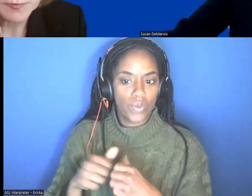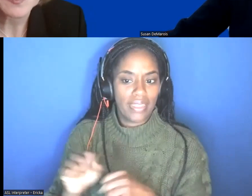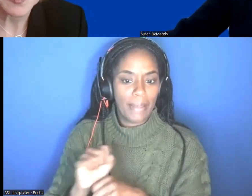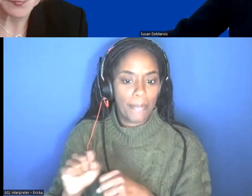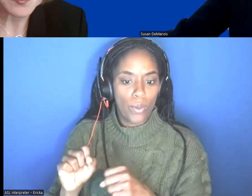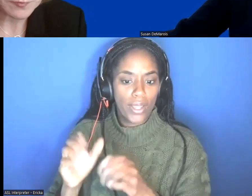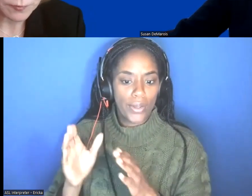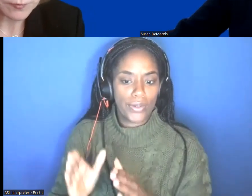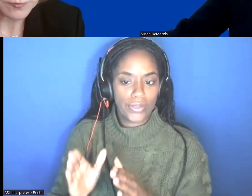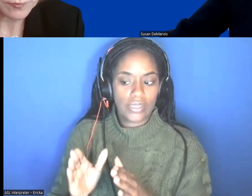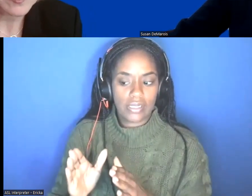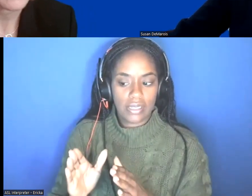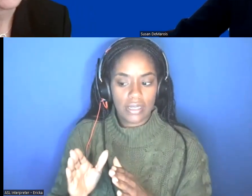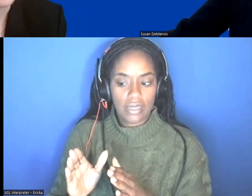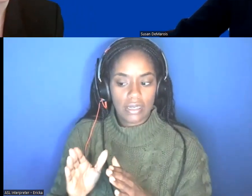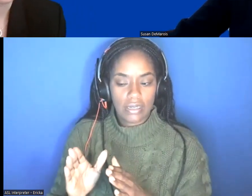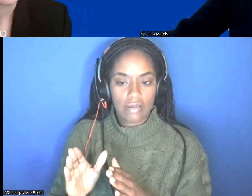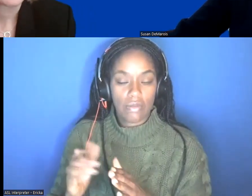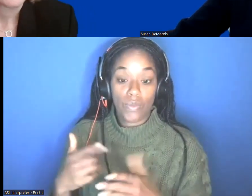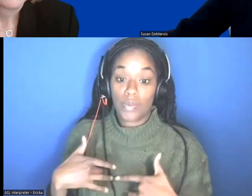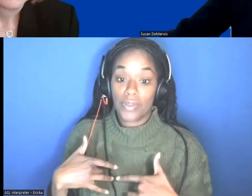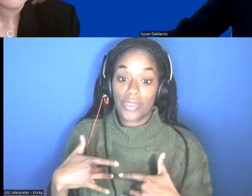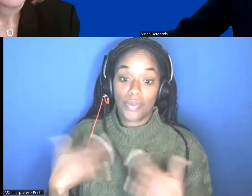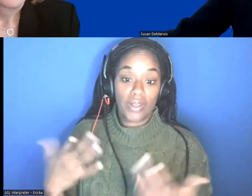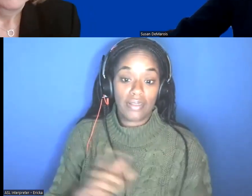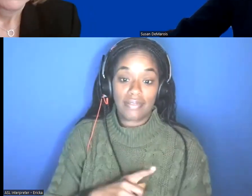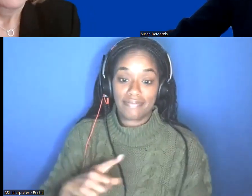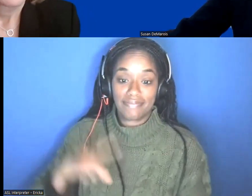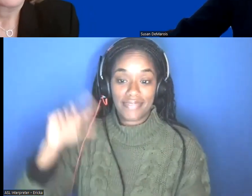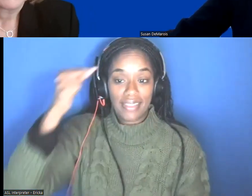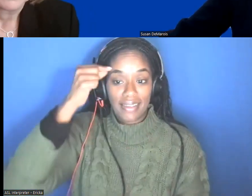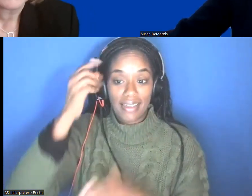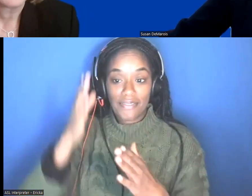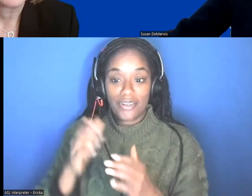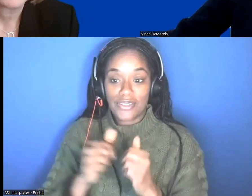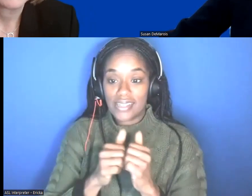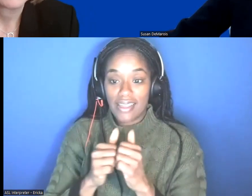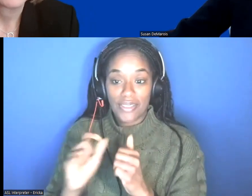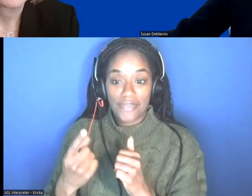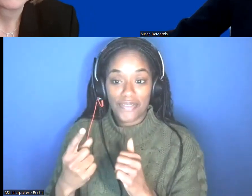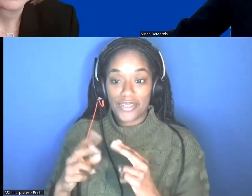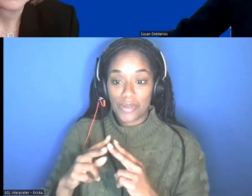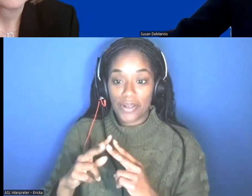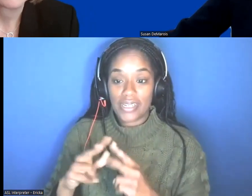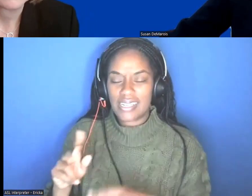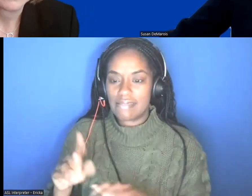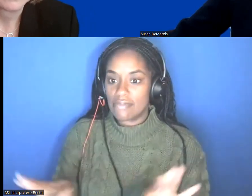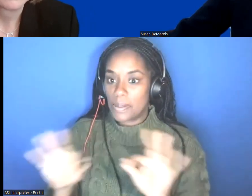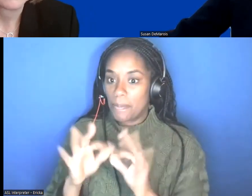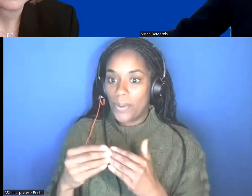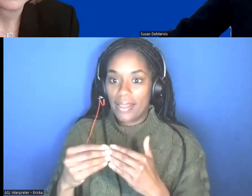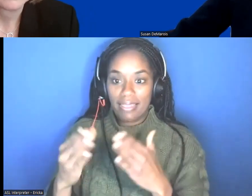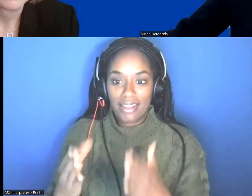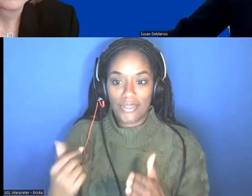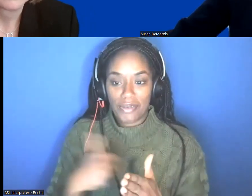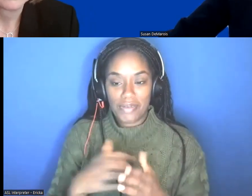great. we were so thrilled that the legislature and the governor together, and the first partner is a key leader on this too, that we've